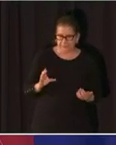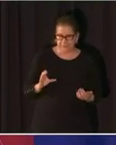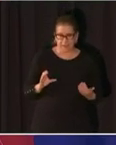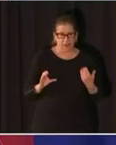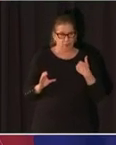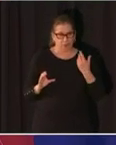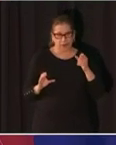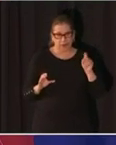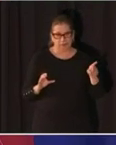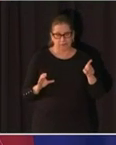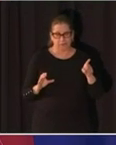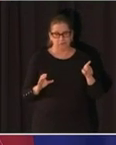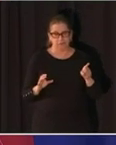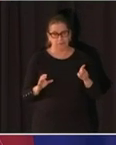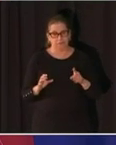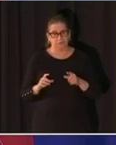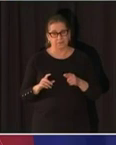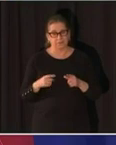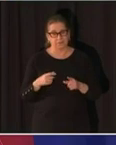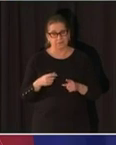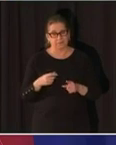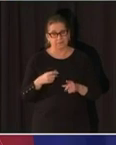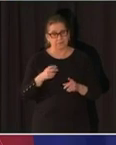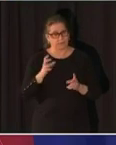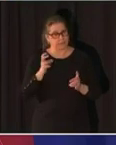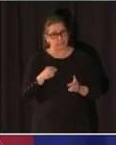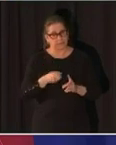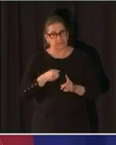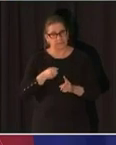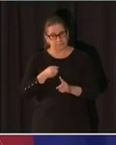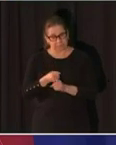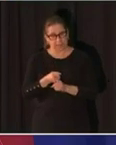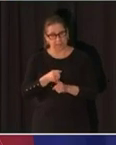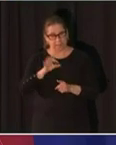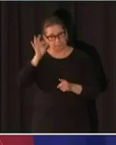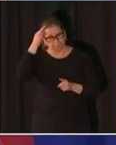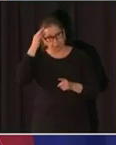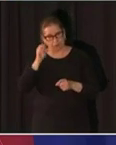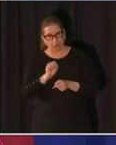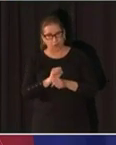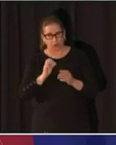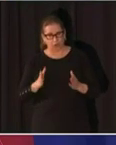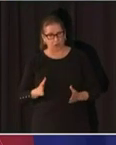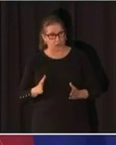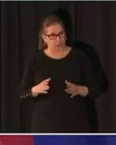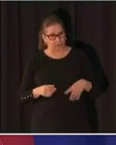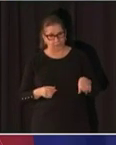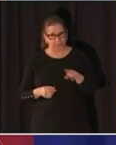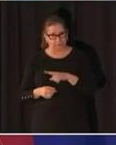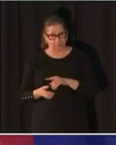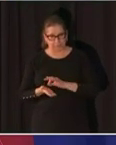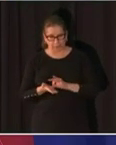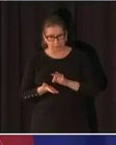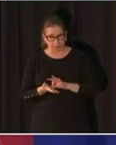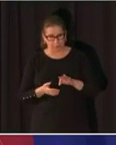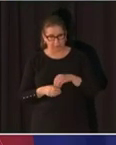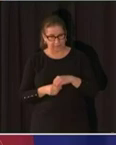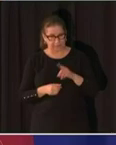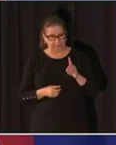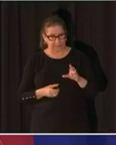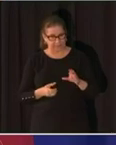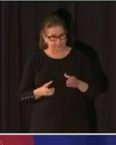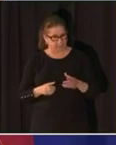being impacted because of the coronavirus situation in DC? And then just to Dr. Nesbitt, I wanted to